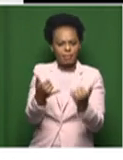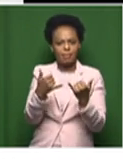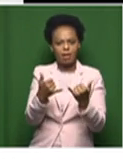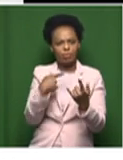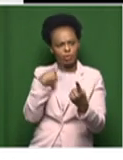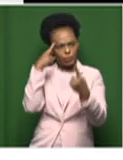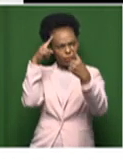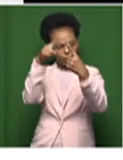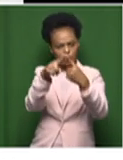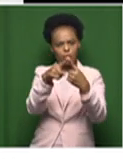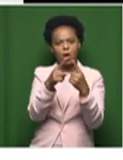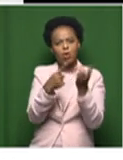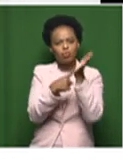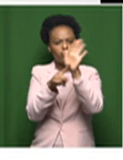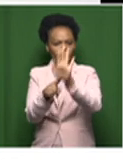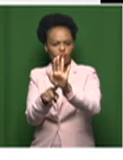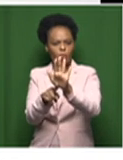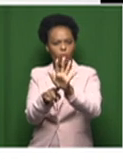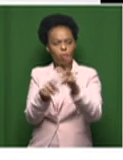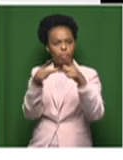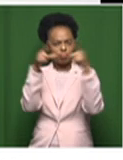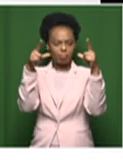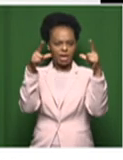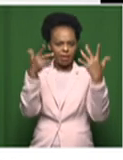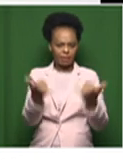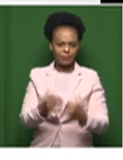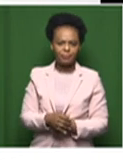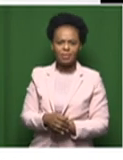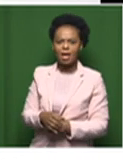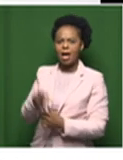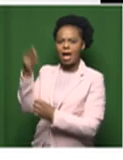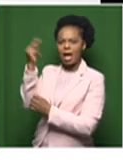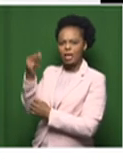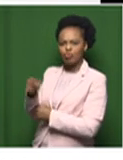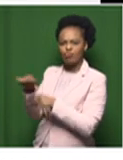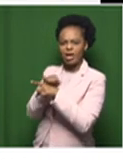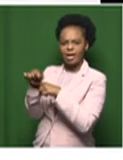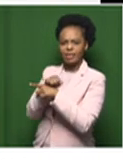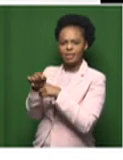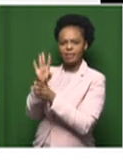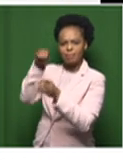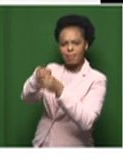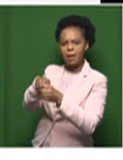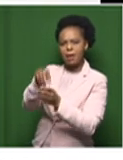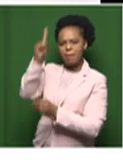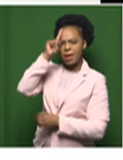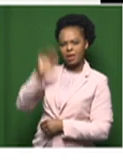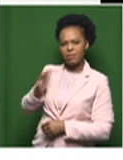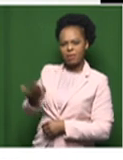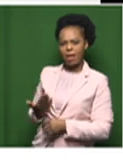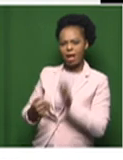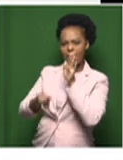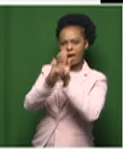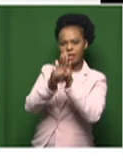my solo show. And your artistic practice, Zizipo, revolves around aspects of Black female identity in current-day